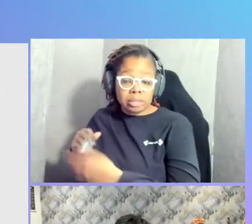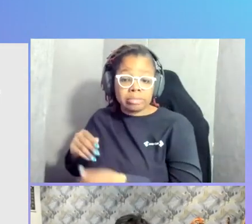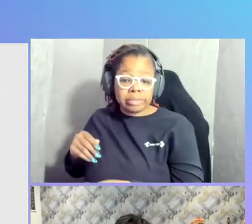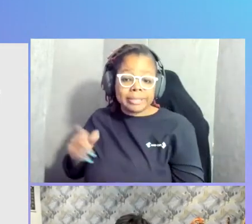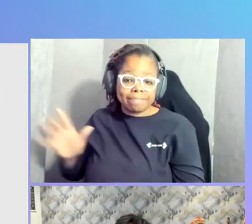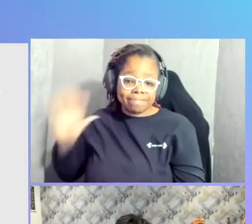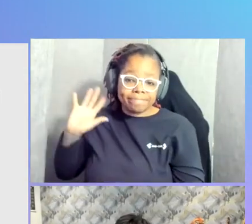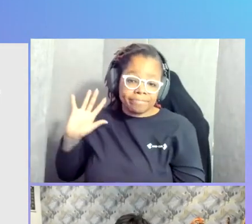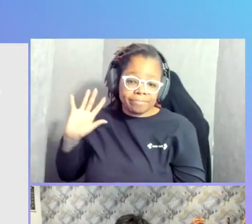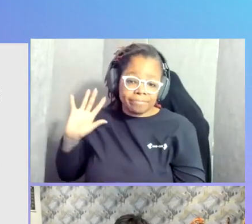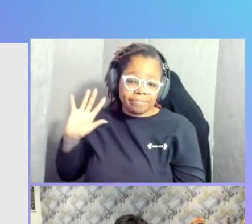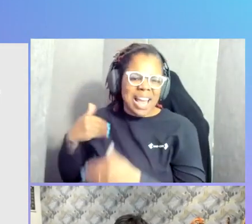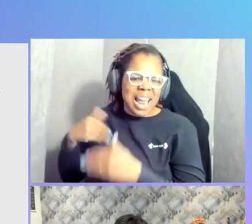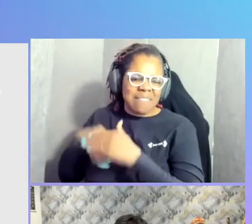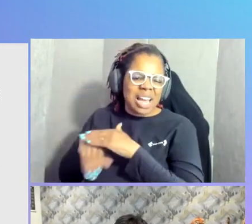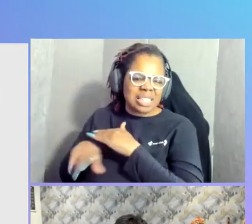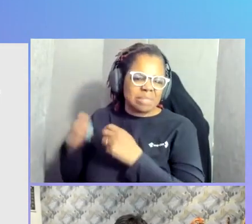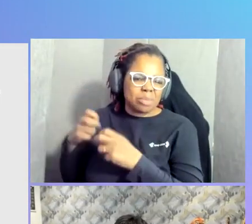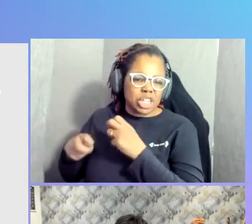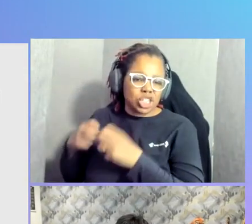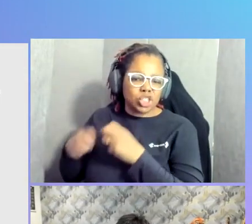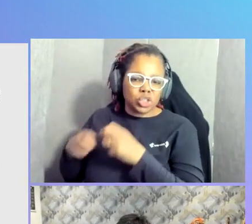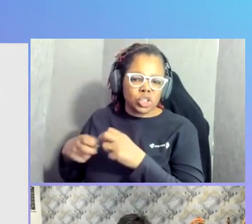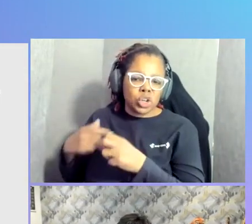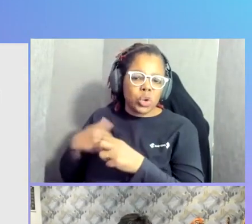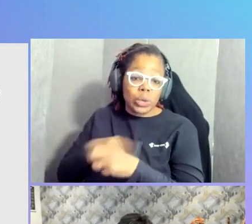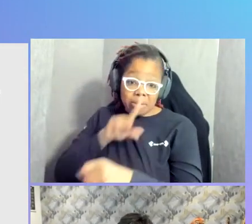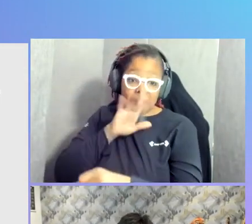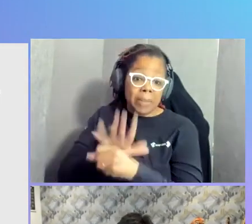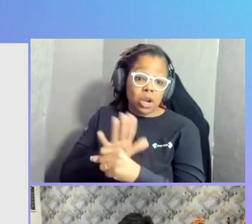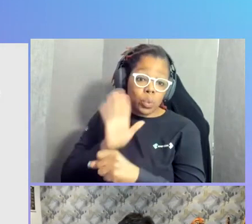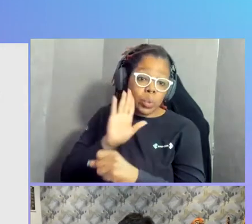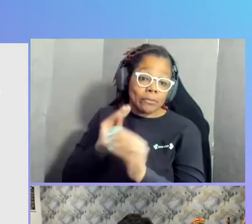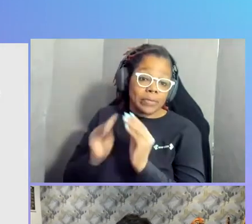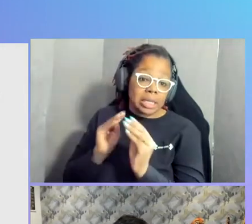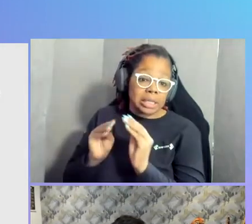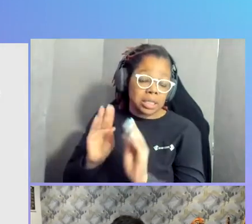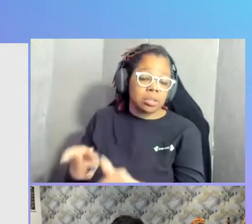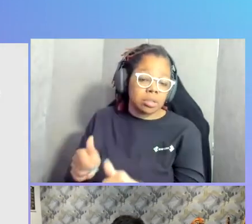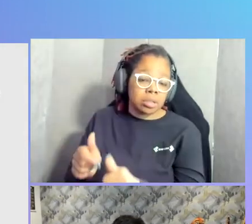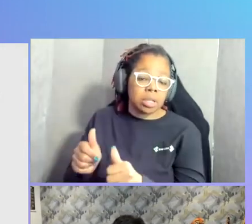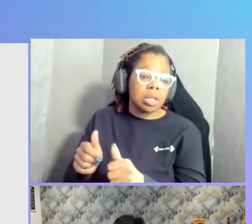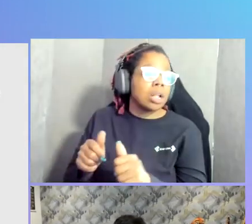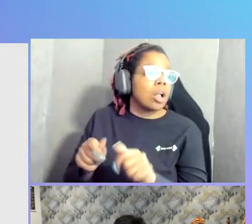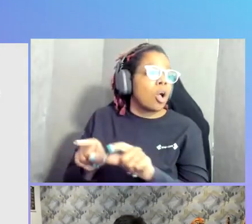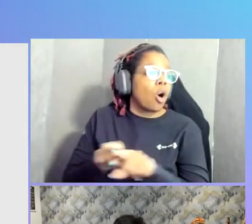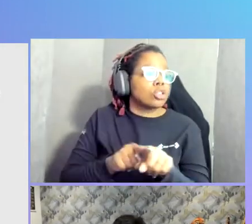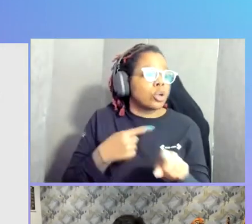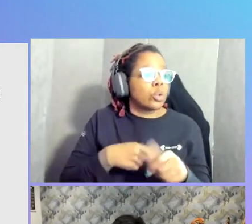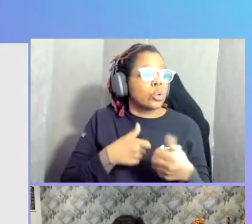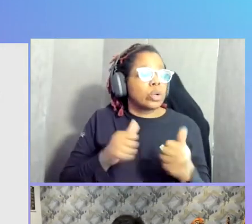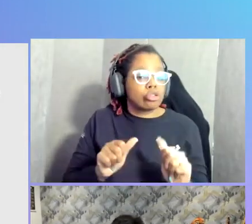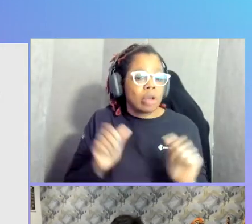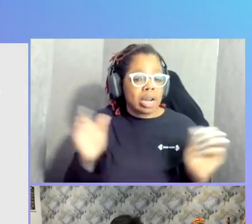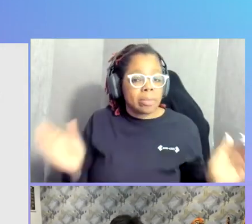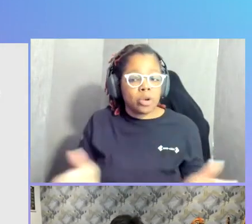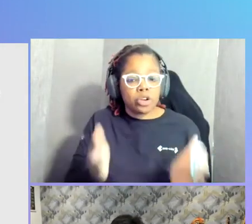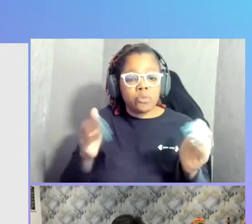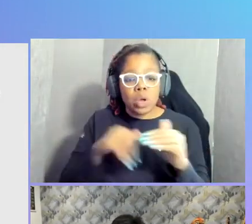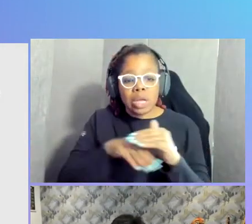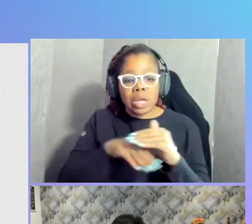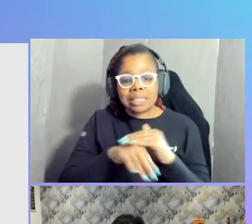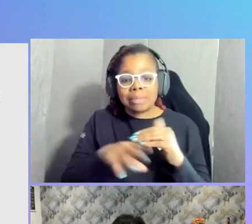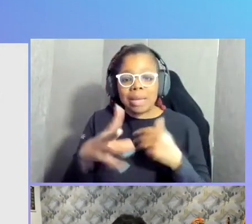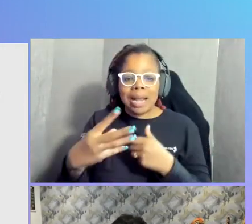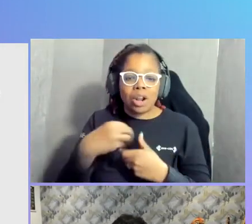they have some accessibility issues that we're like committing to fix them now. We also try to motivate accessibility